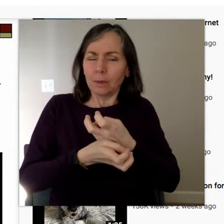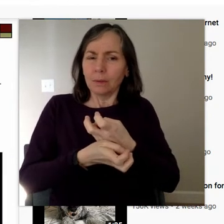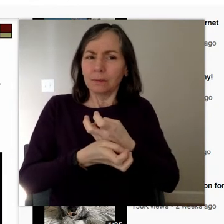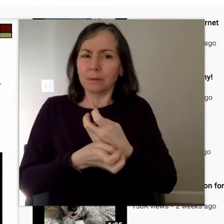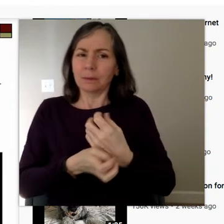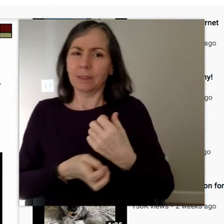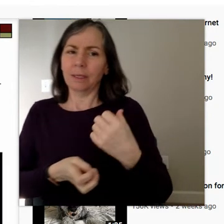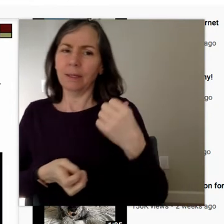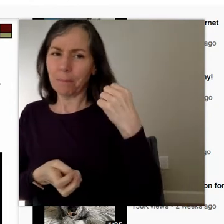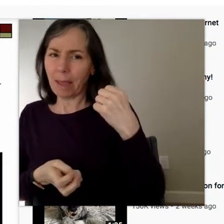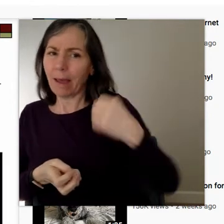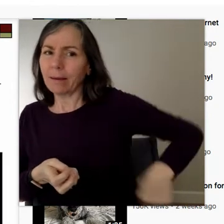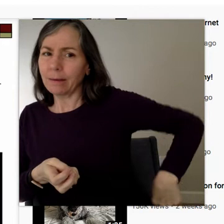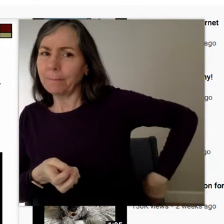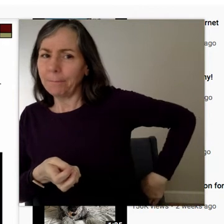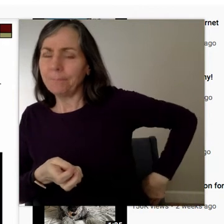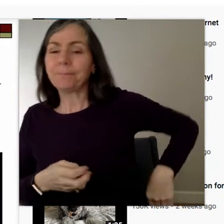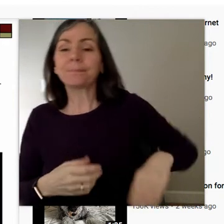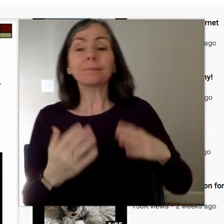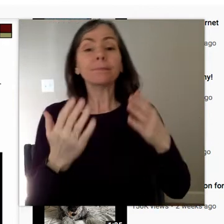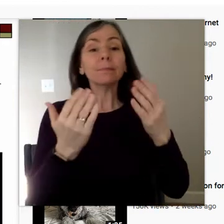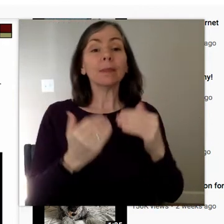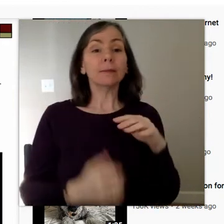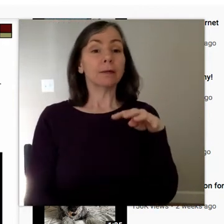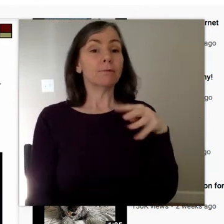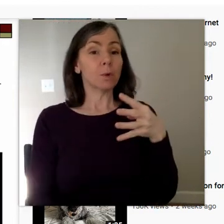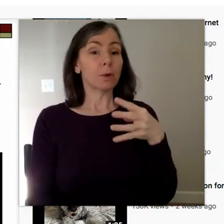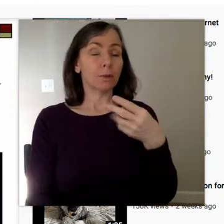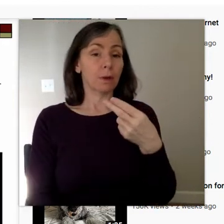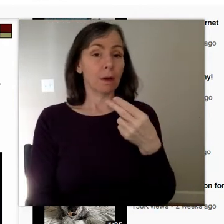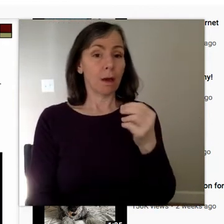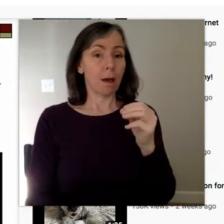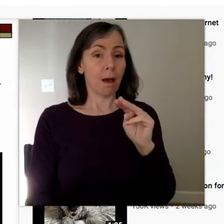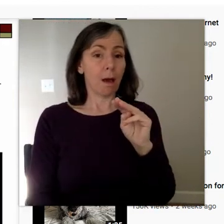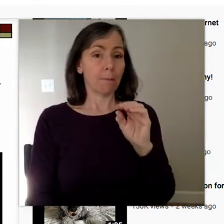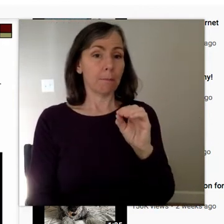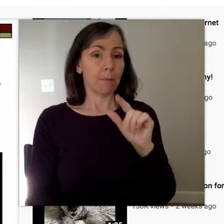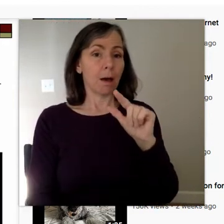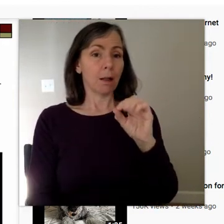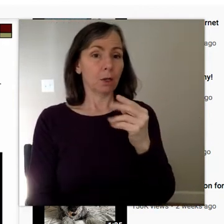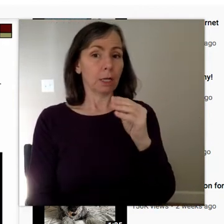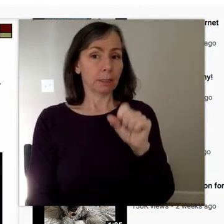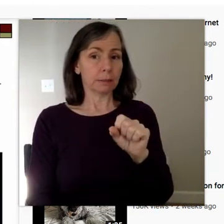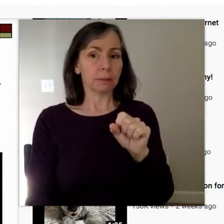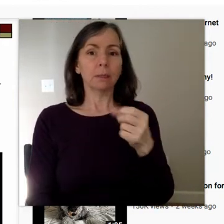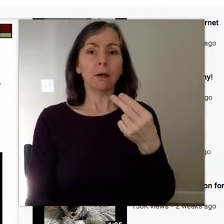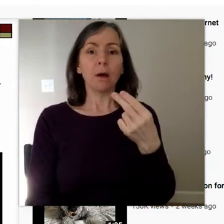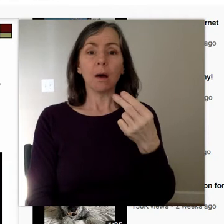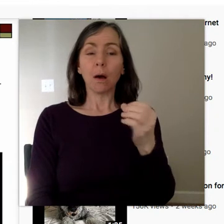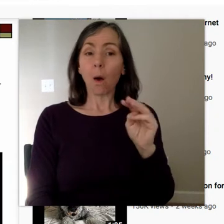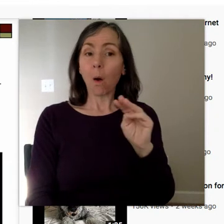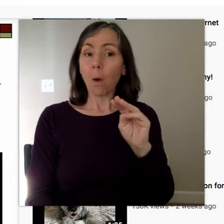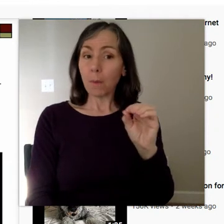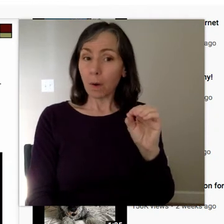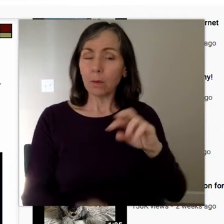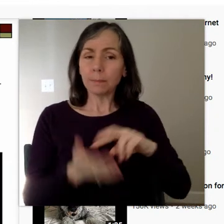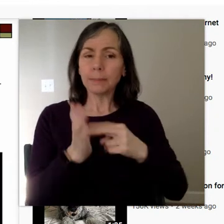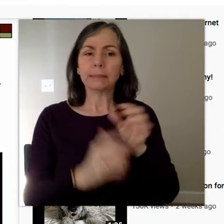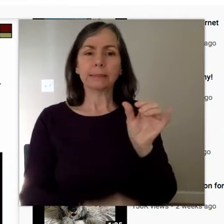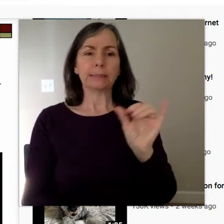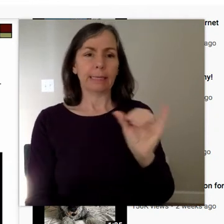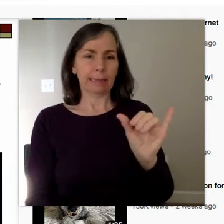The fourth piece of evidence, homologous structure. Again, that homo means same or similar. Same structure,